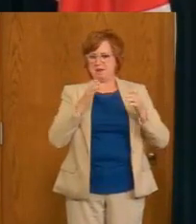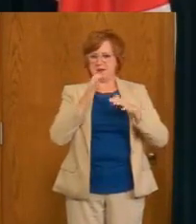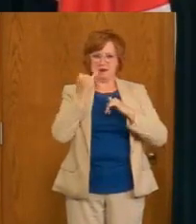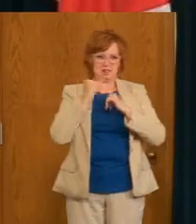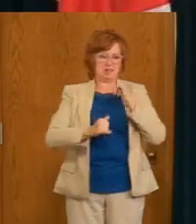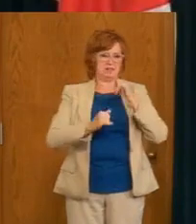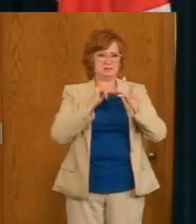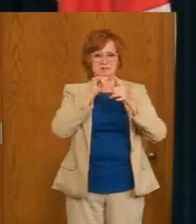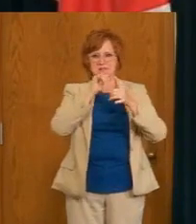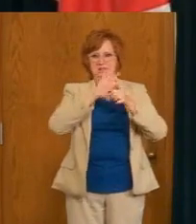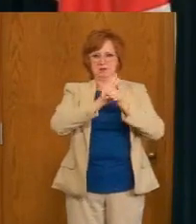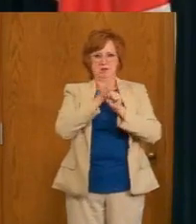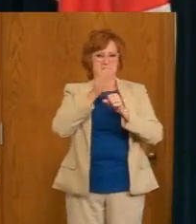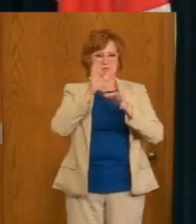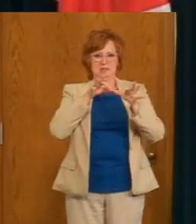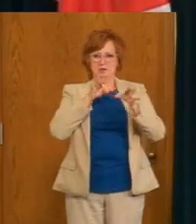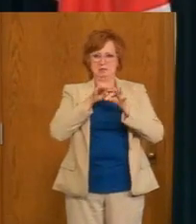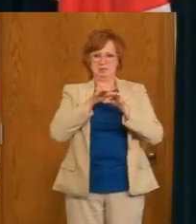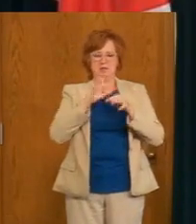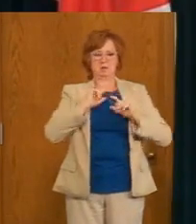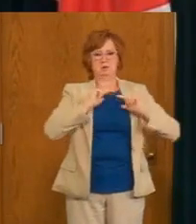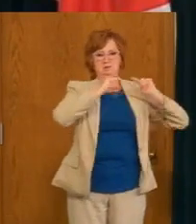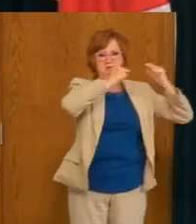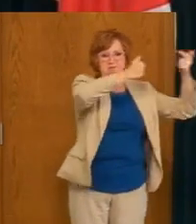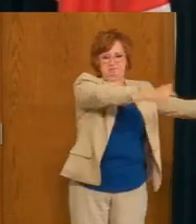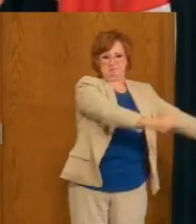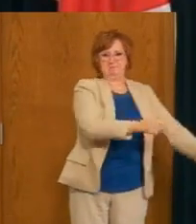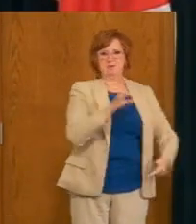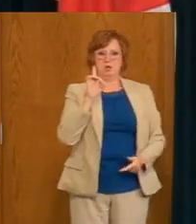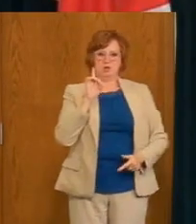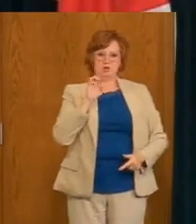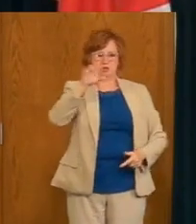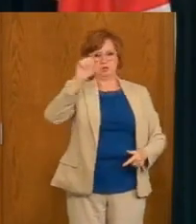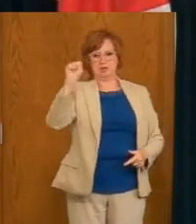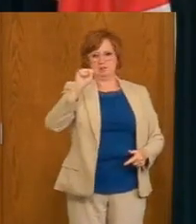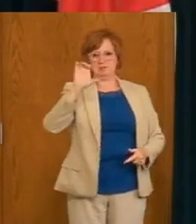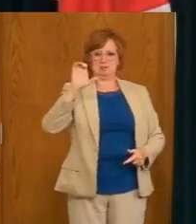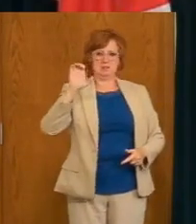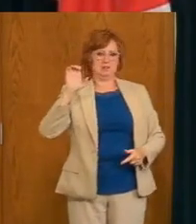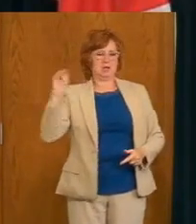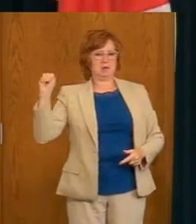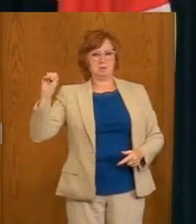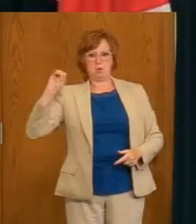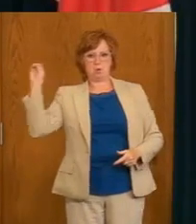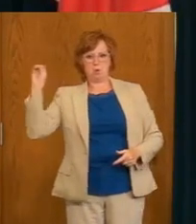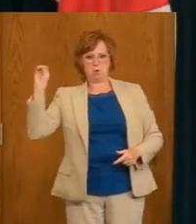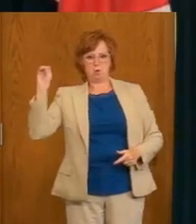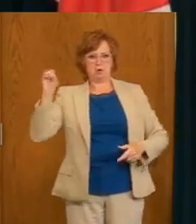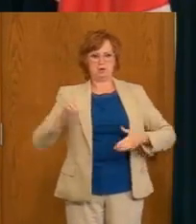press conference, I want to turn it over to Saskatchewan's Chief Medical Health Officer, Dr. Shahab.